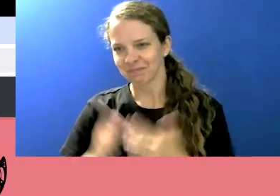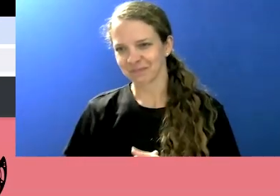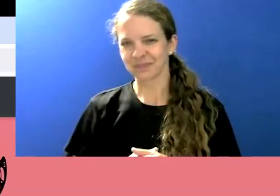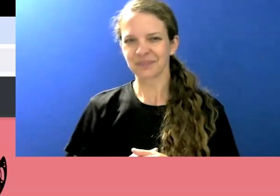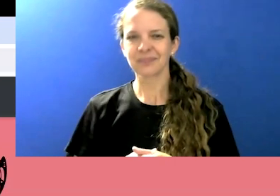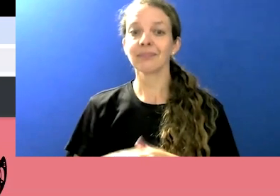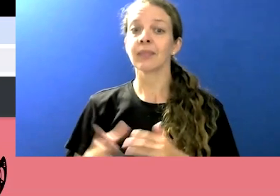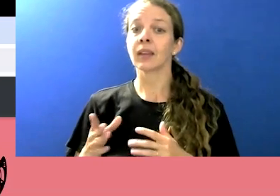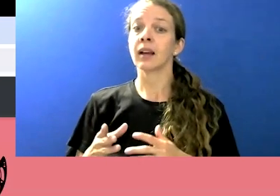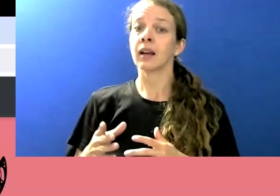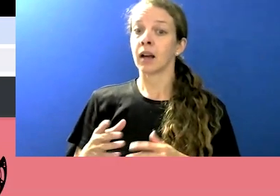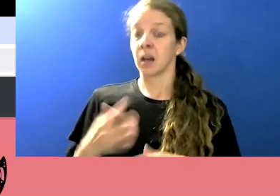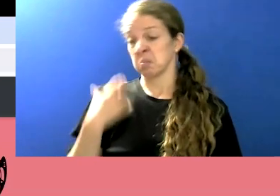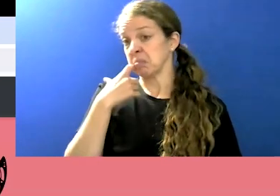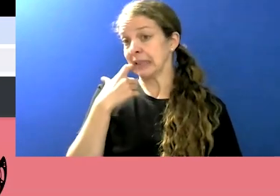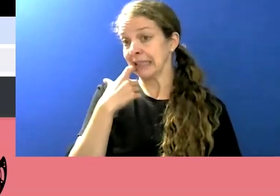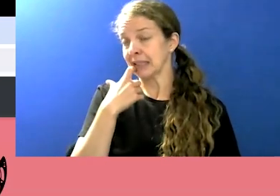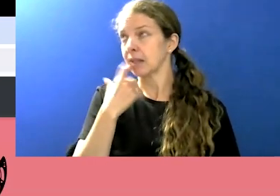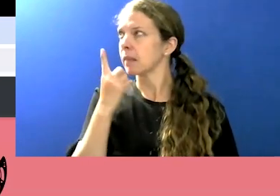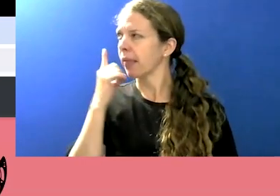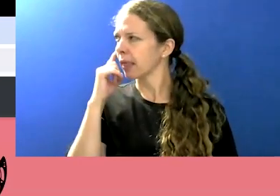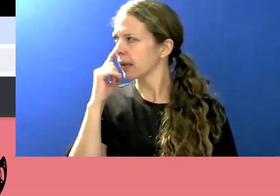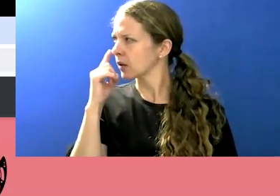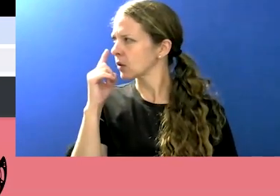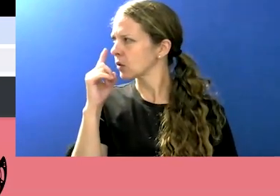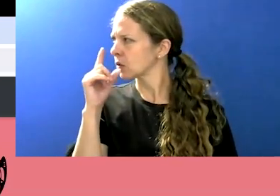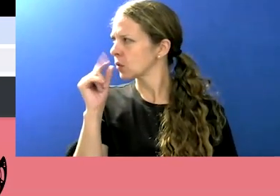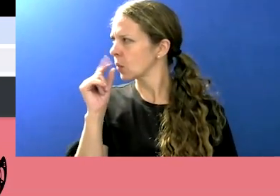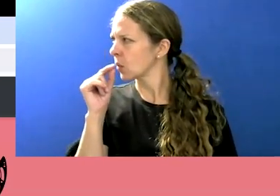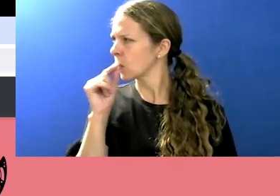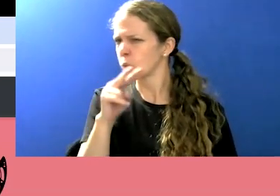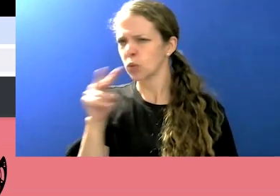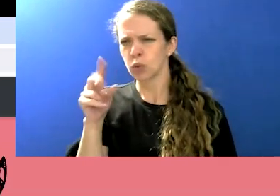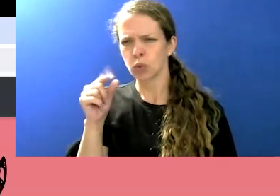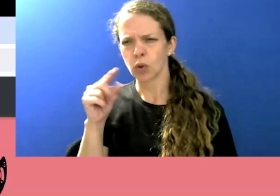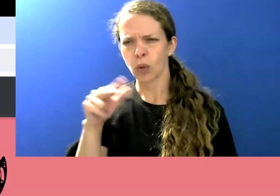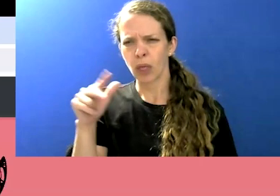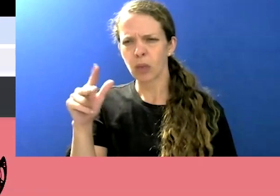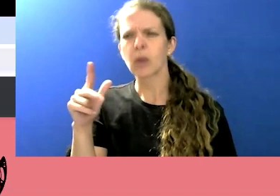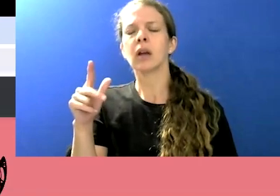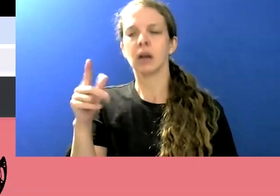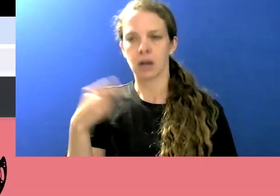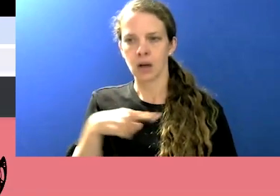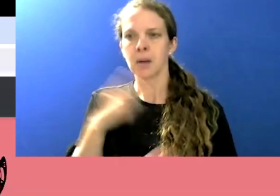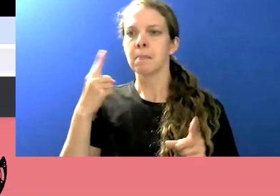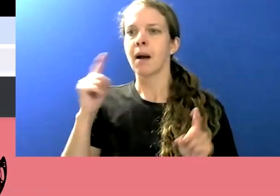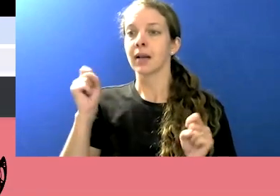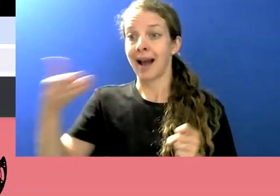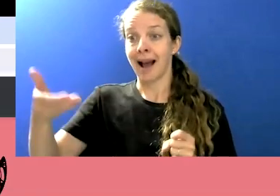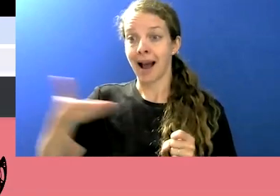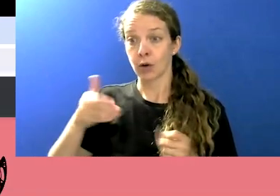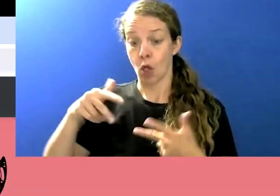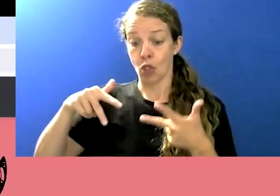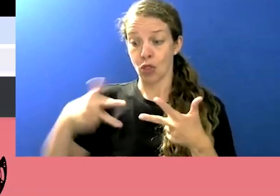And not too long ago, we actually, I think it was 2022, 2023, that's when we were able to hire a 3rd